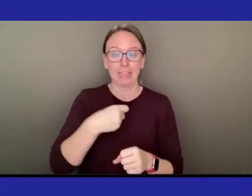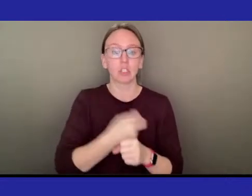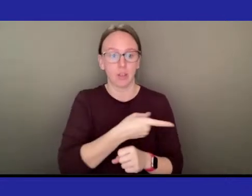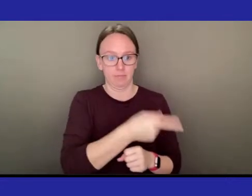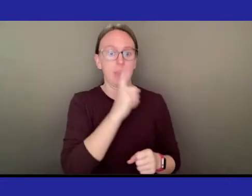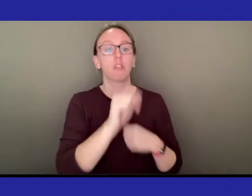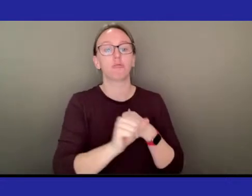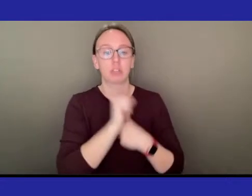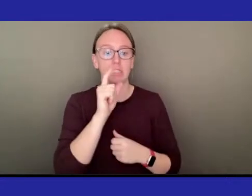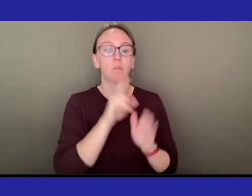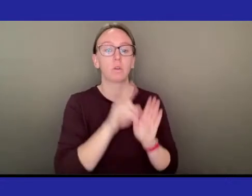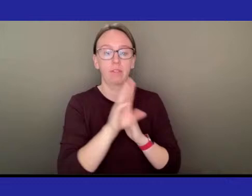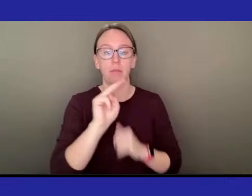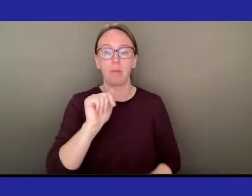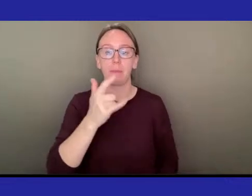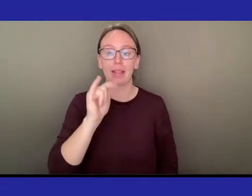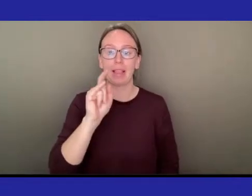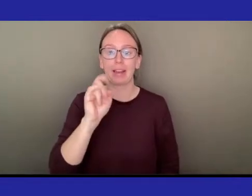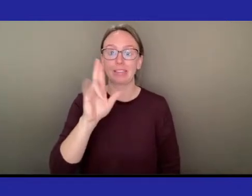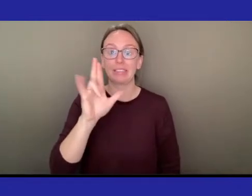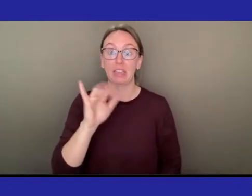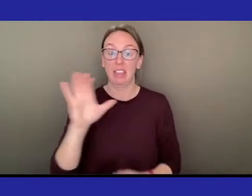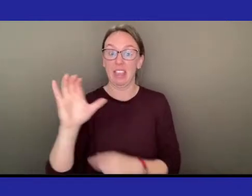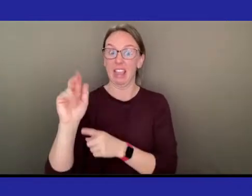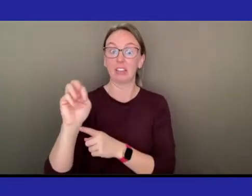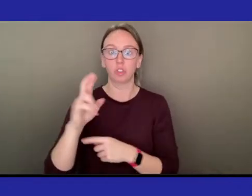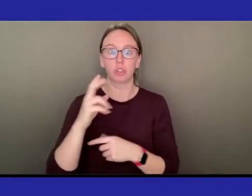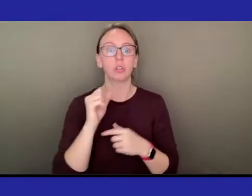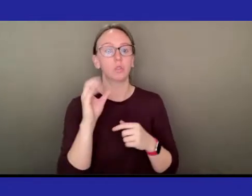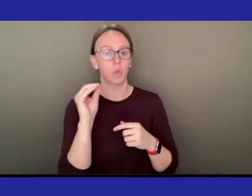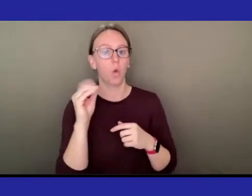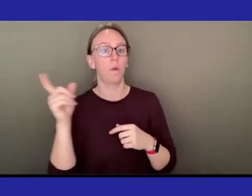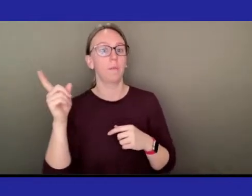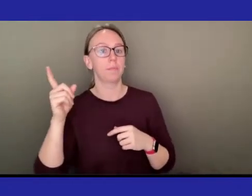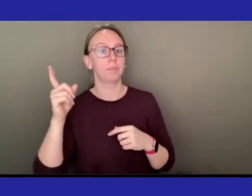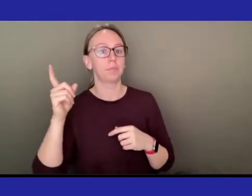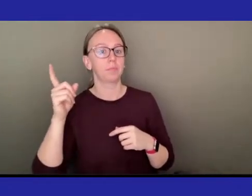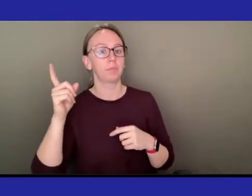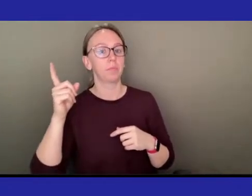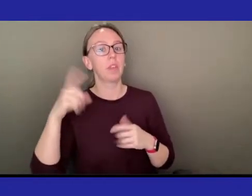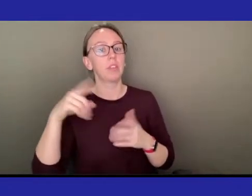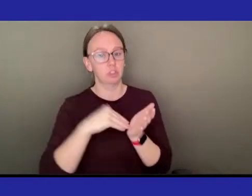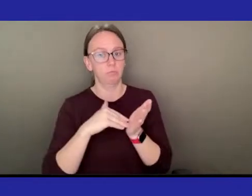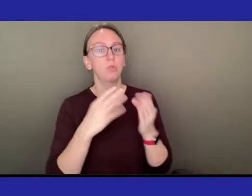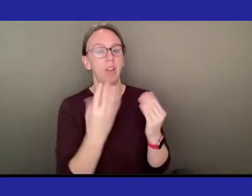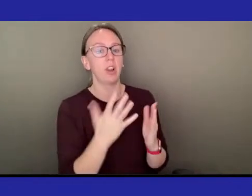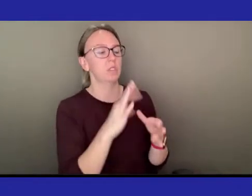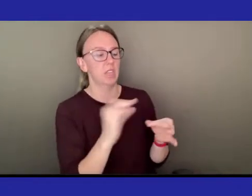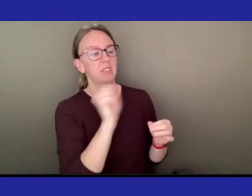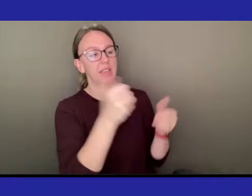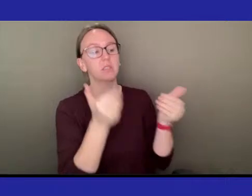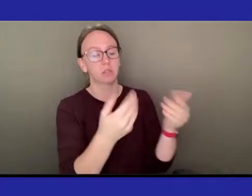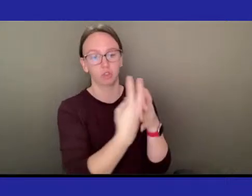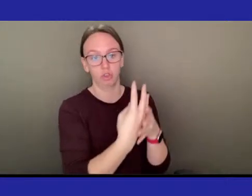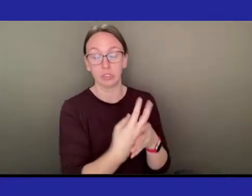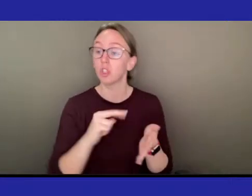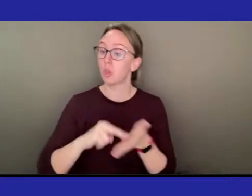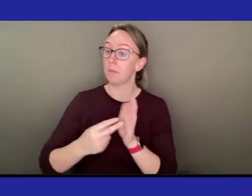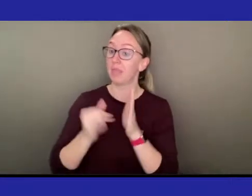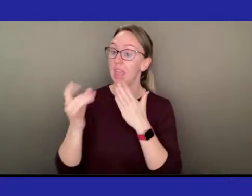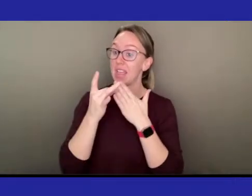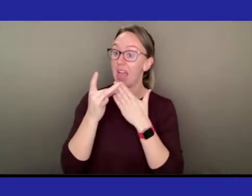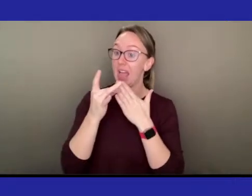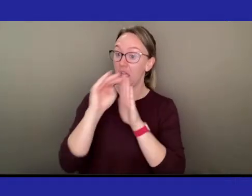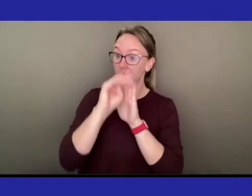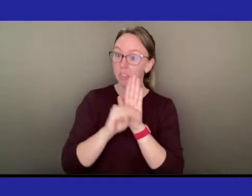say, hey, let's go ahead and screen you, because you are at risk for it. So the guidelines are good enough to to capture those. They're